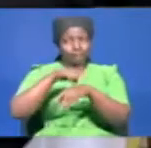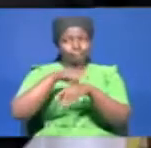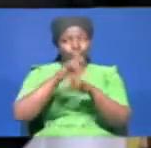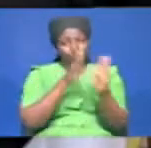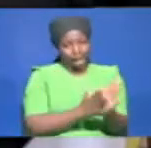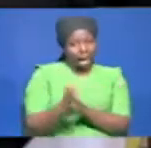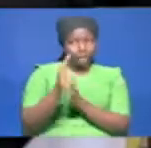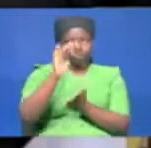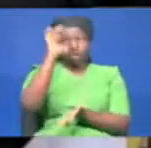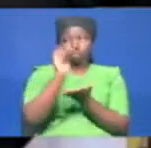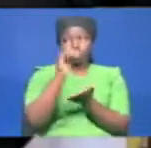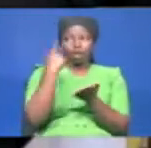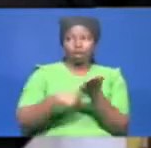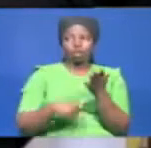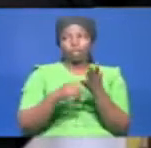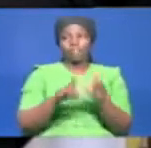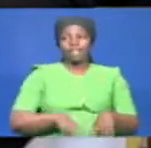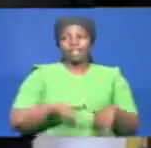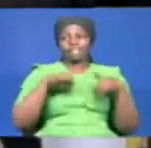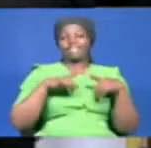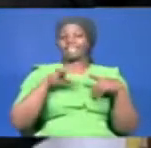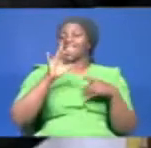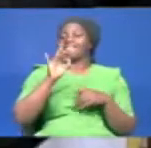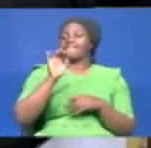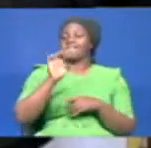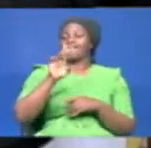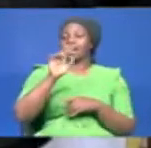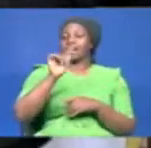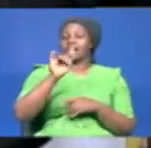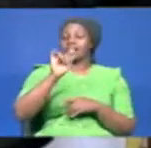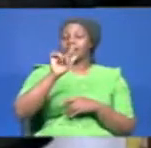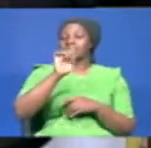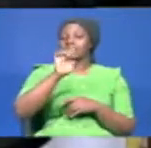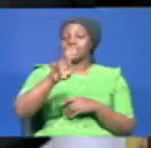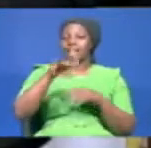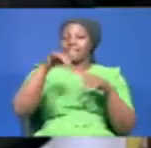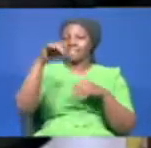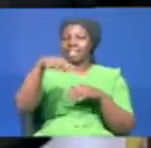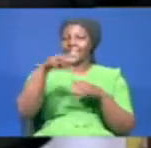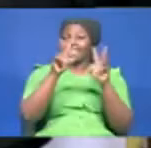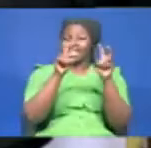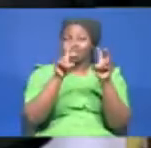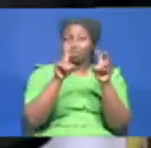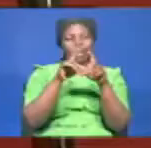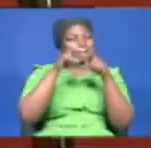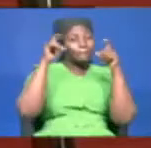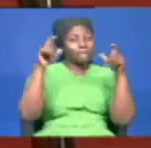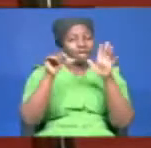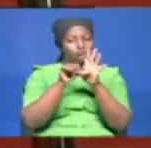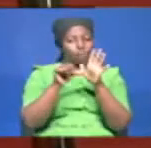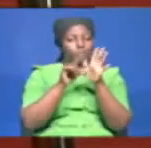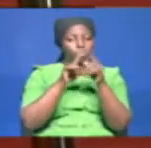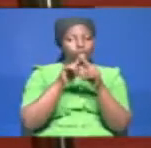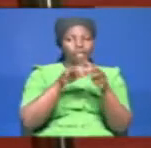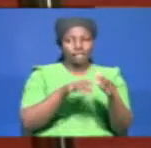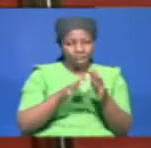Jambo la mbolea imekuwa kisukumkuti kwa wakulima Kenya hii. Na tunashukuru kwa hiyo mradi ambao umezindua. The